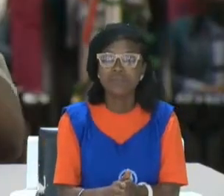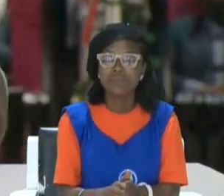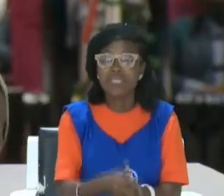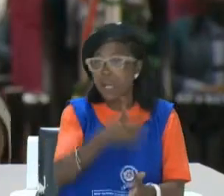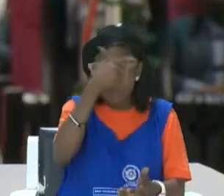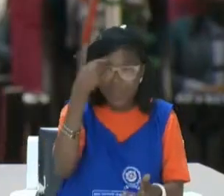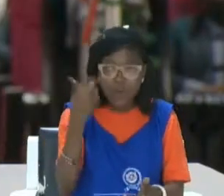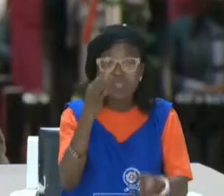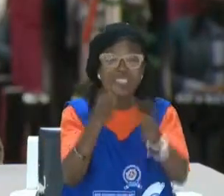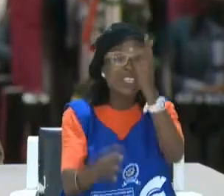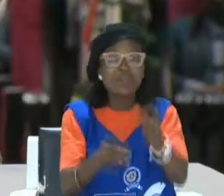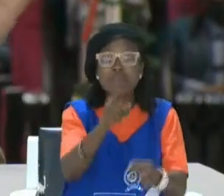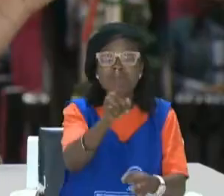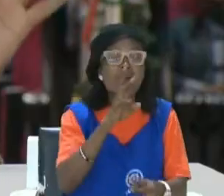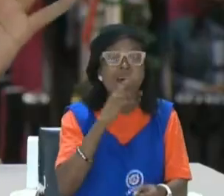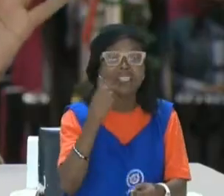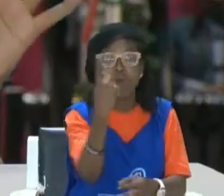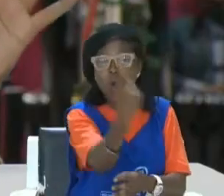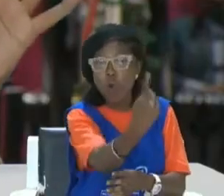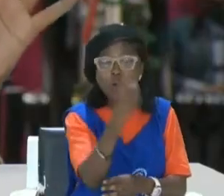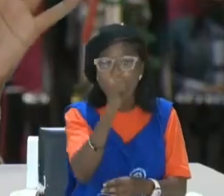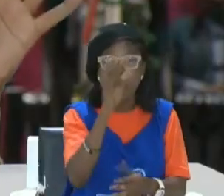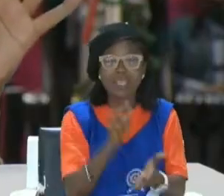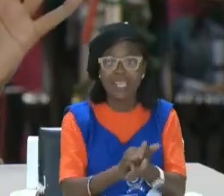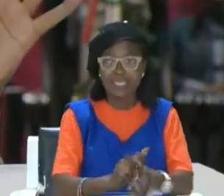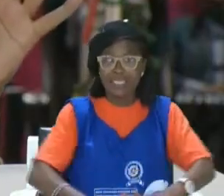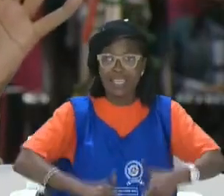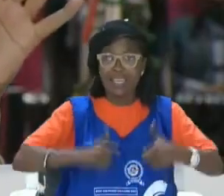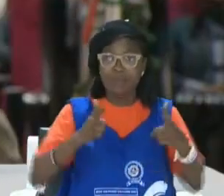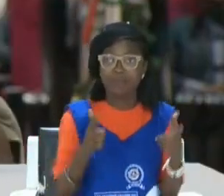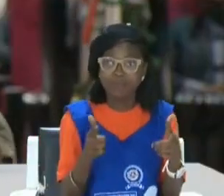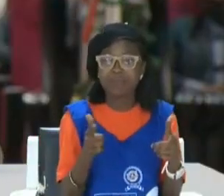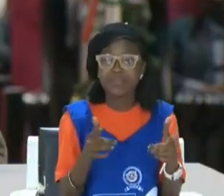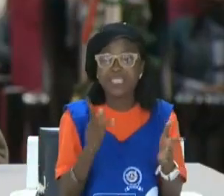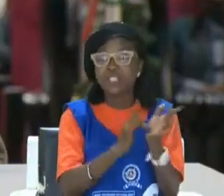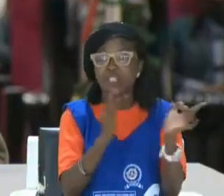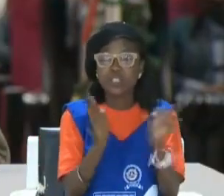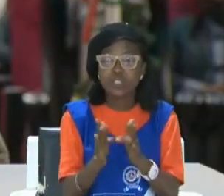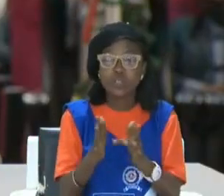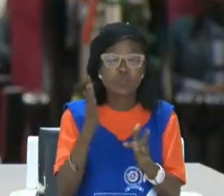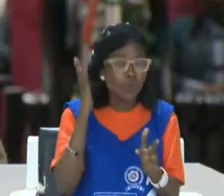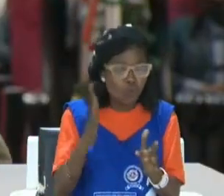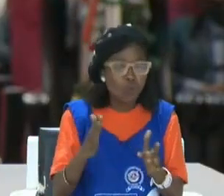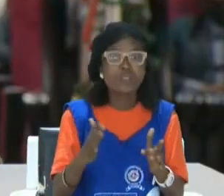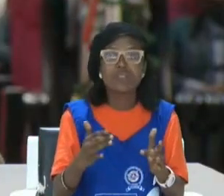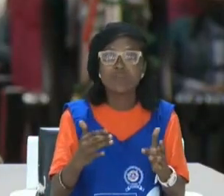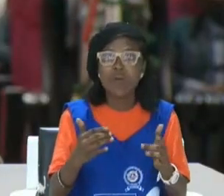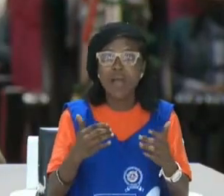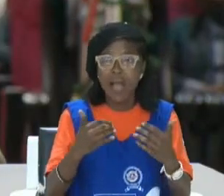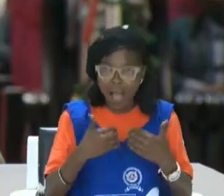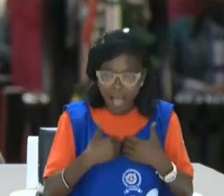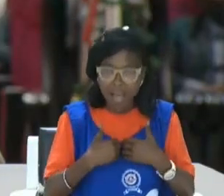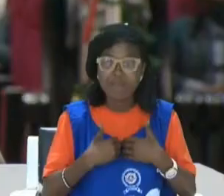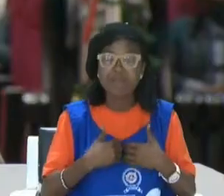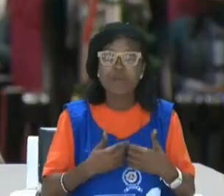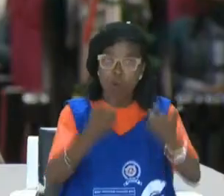Because if you are the only one alive, Jesus Christ will still have come down to die for you.